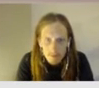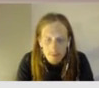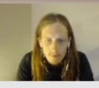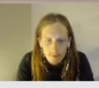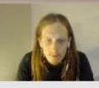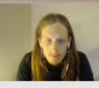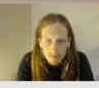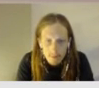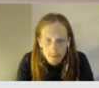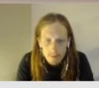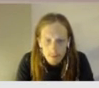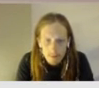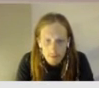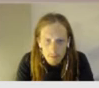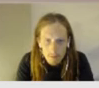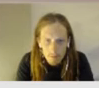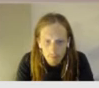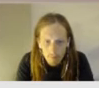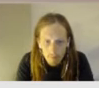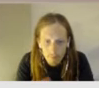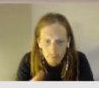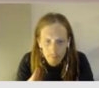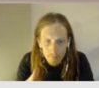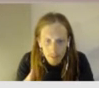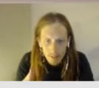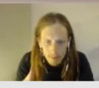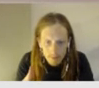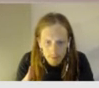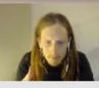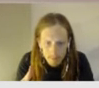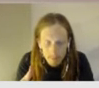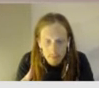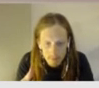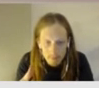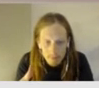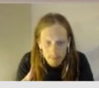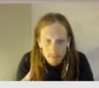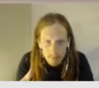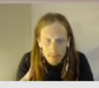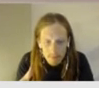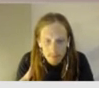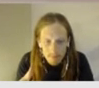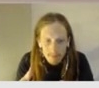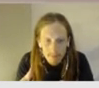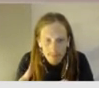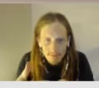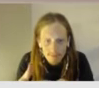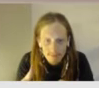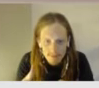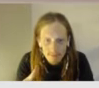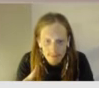folks who have the appearance of having a very different experience than my own. Like, I'm a pretty straight-laced, clean-cut